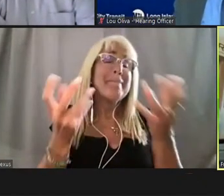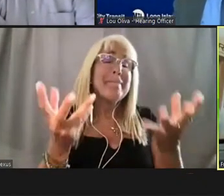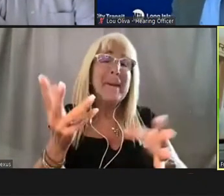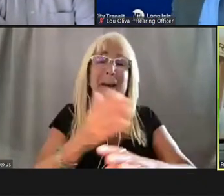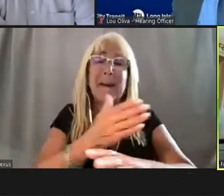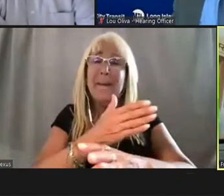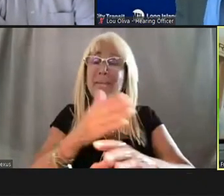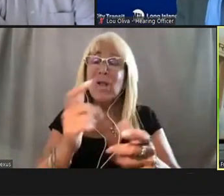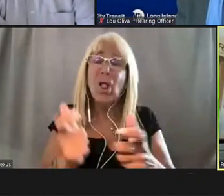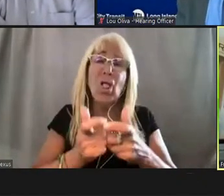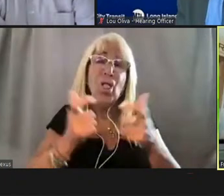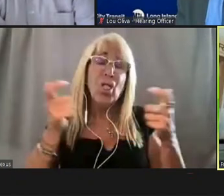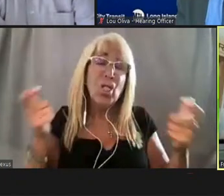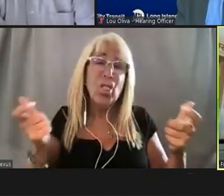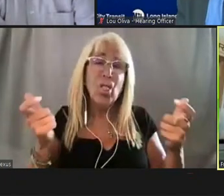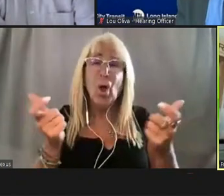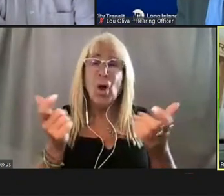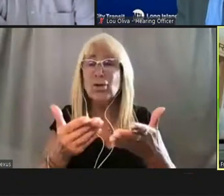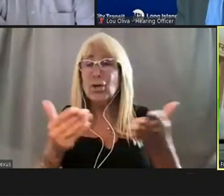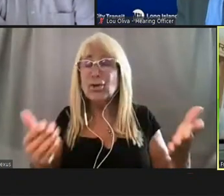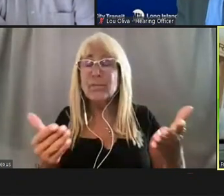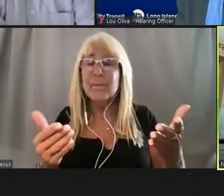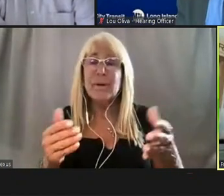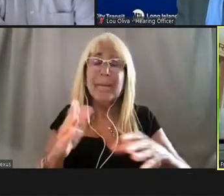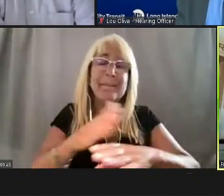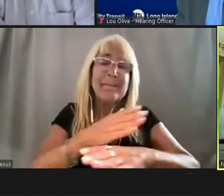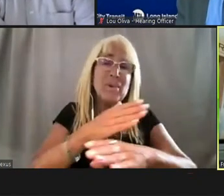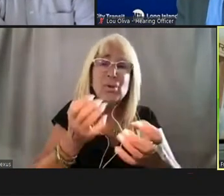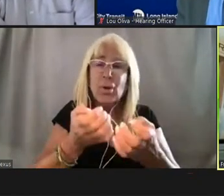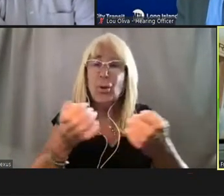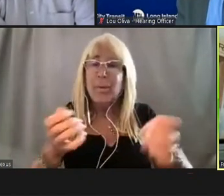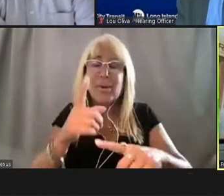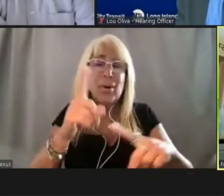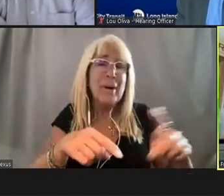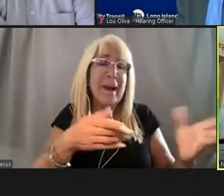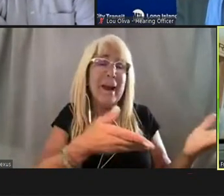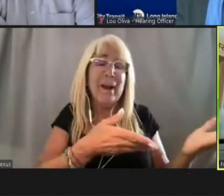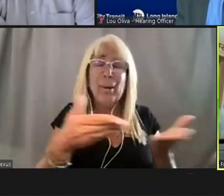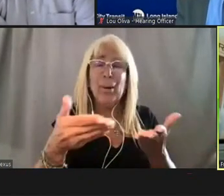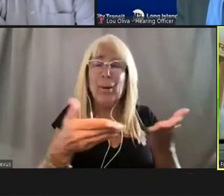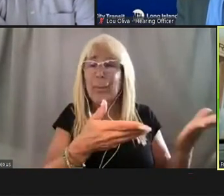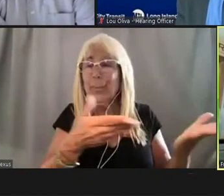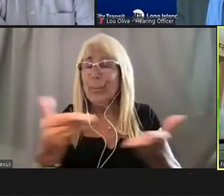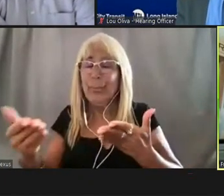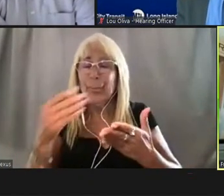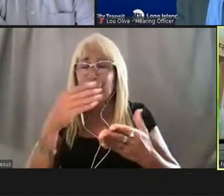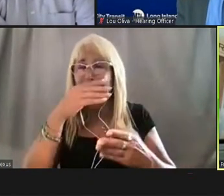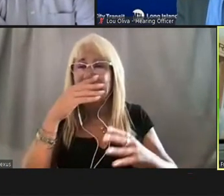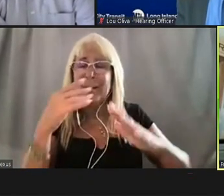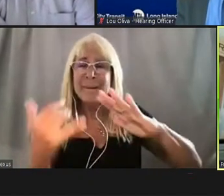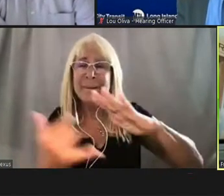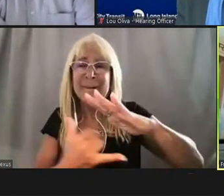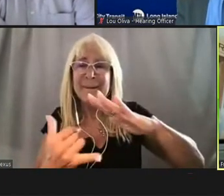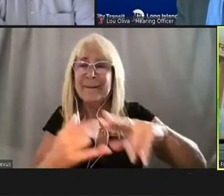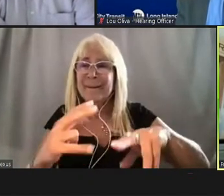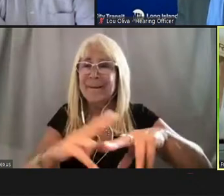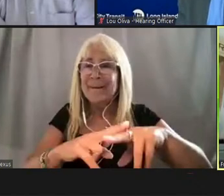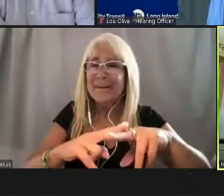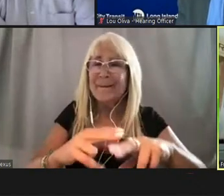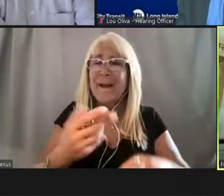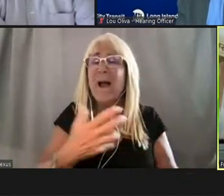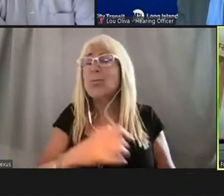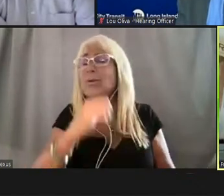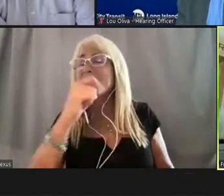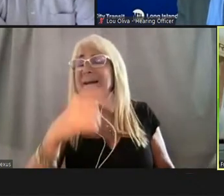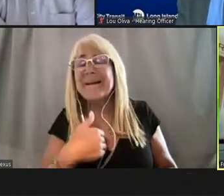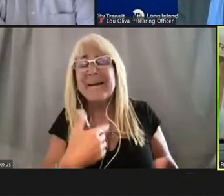large instruments large musical equipment that cannot be taken on public transportation I wish I didn't have to have a car but I